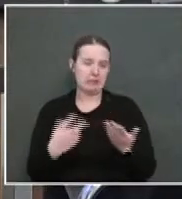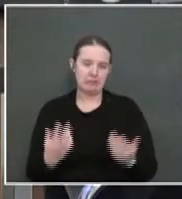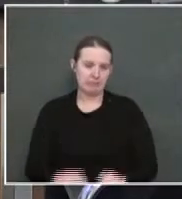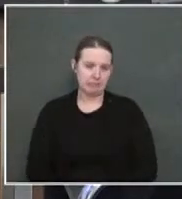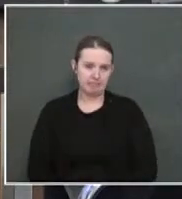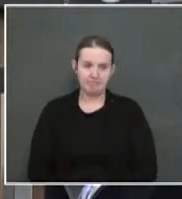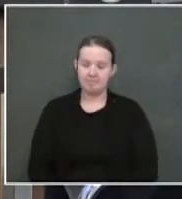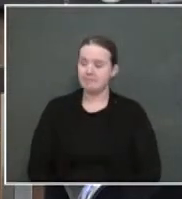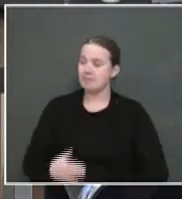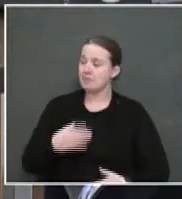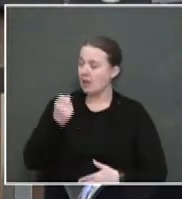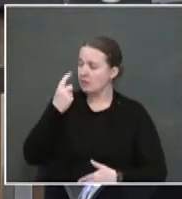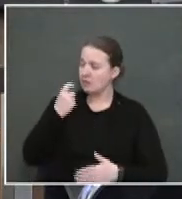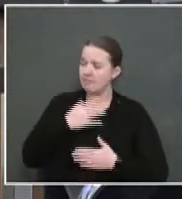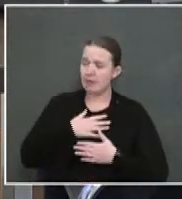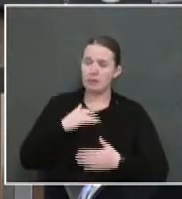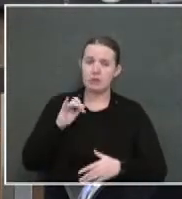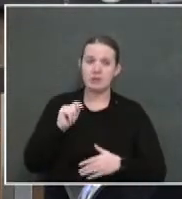that,